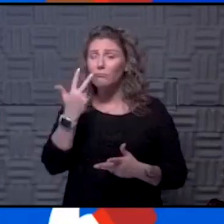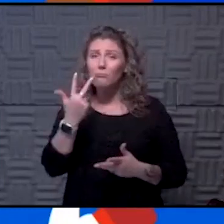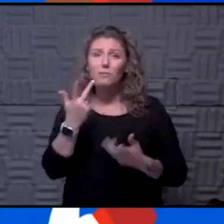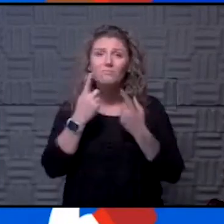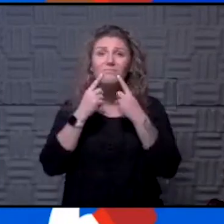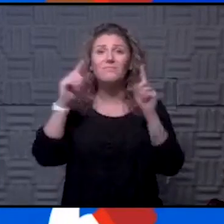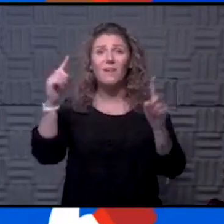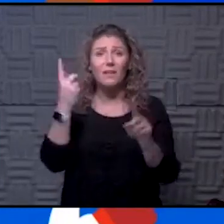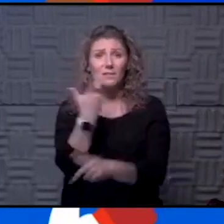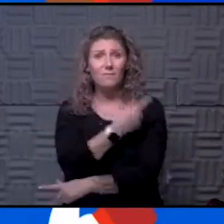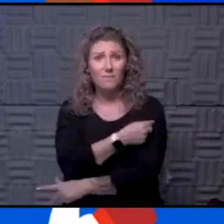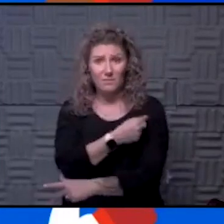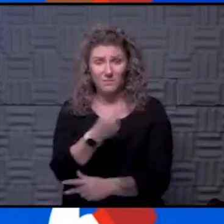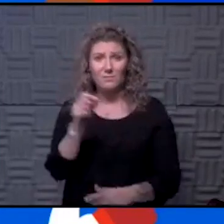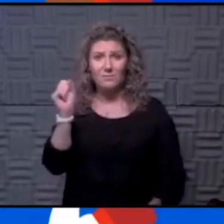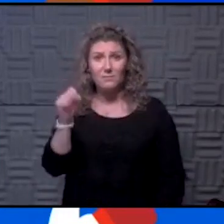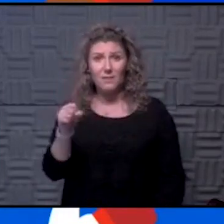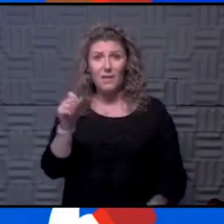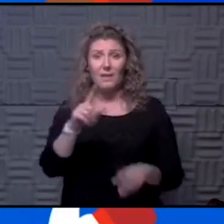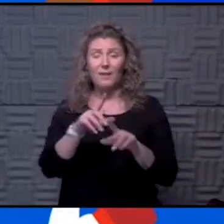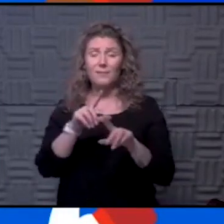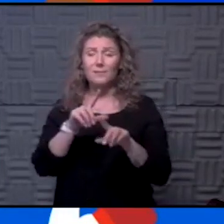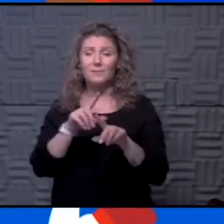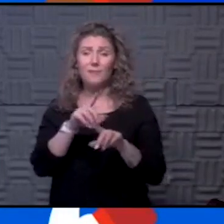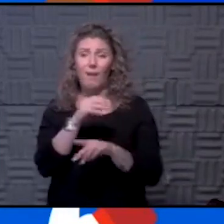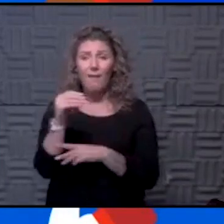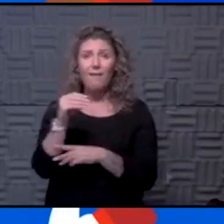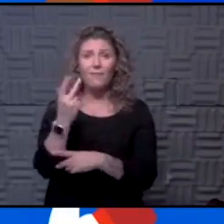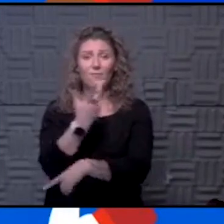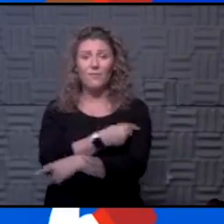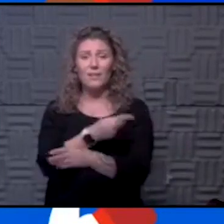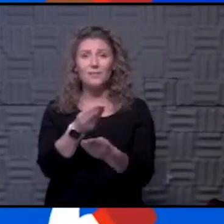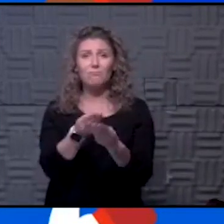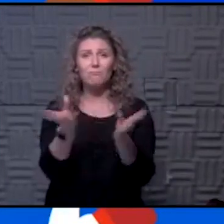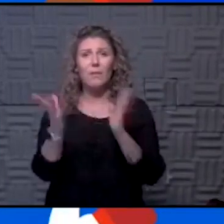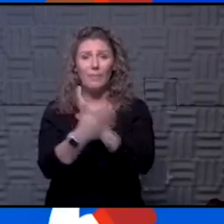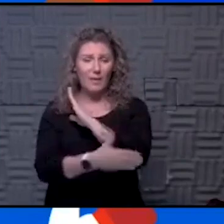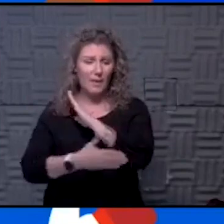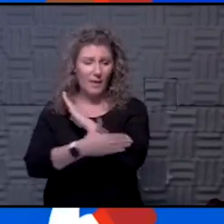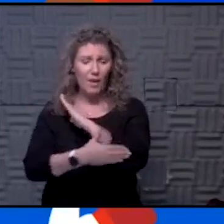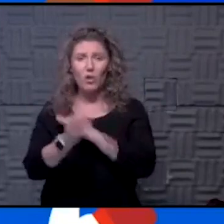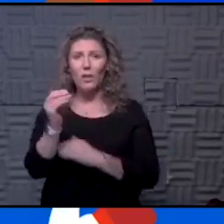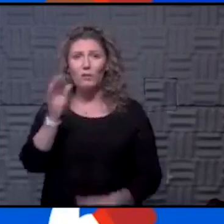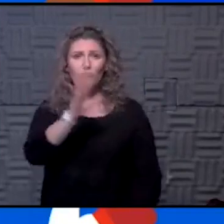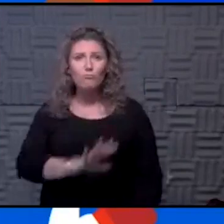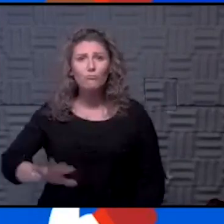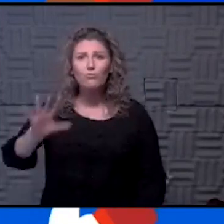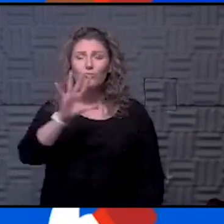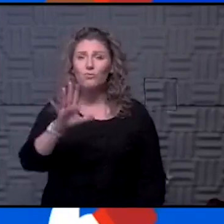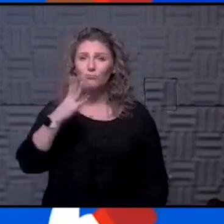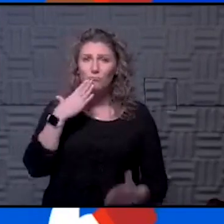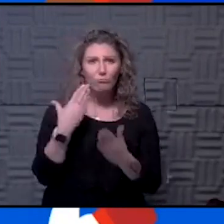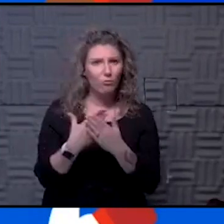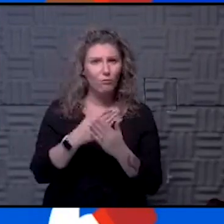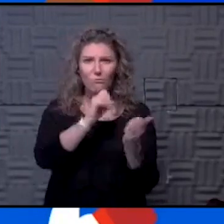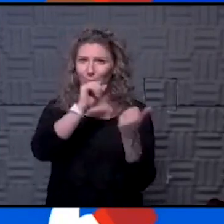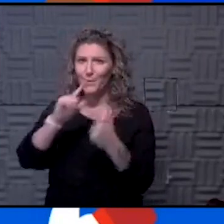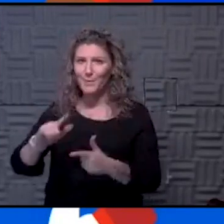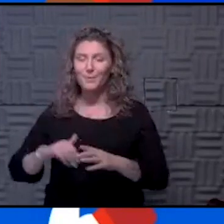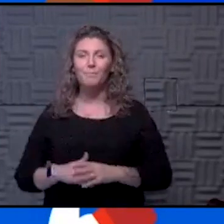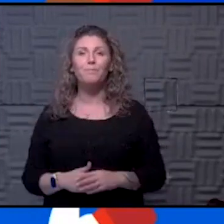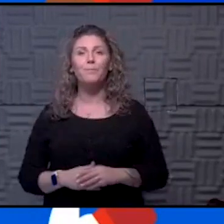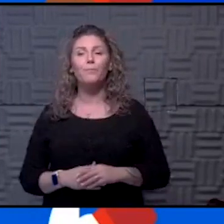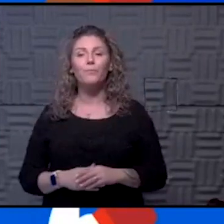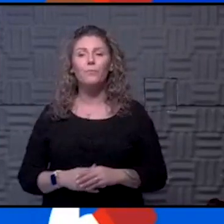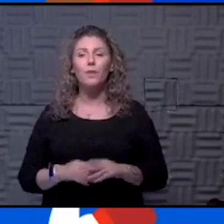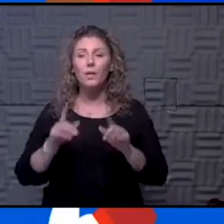vaccines and vaccinating across the county and across the region, and those are good things. But when I